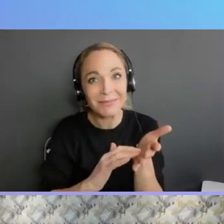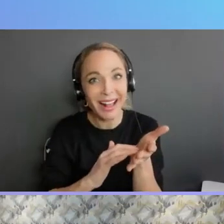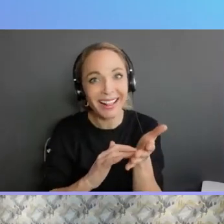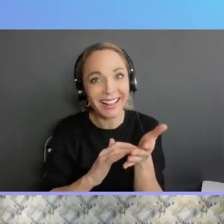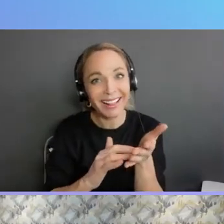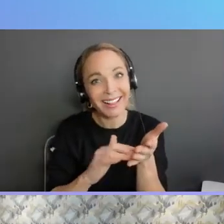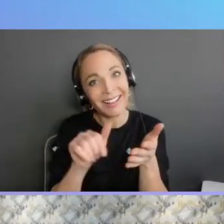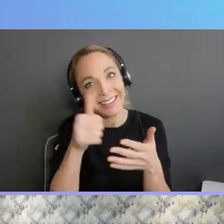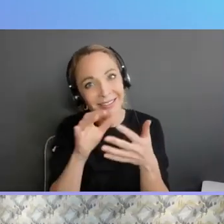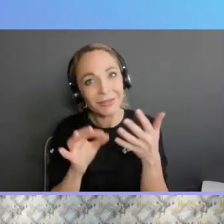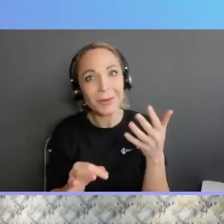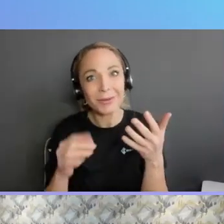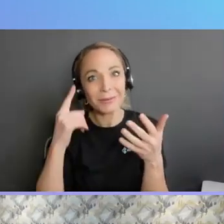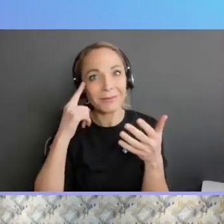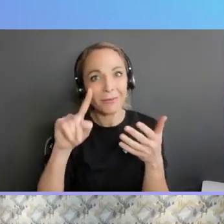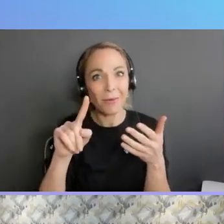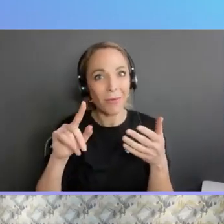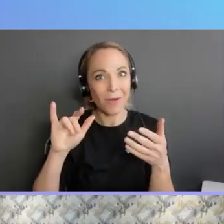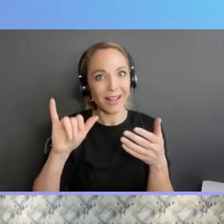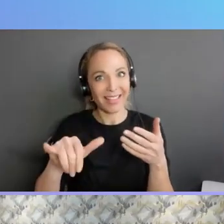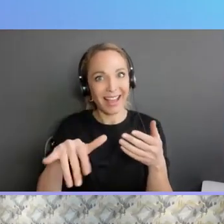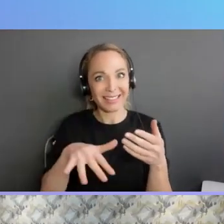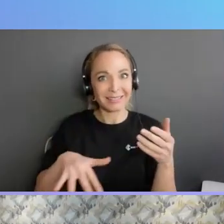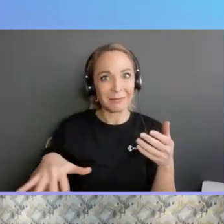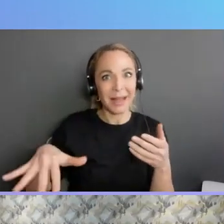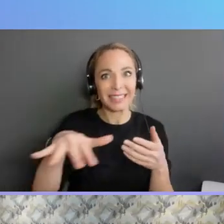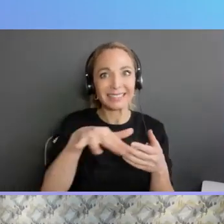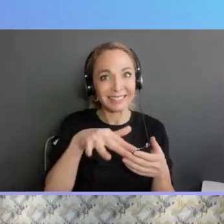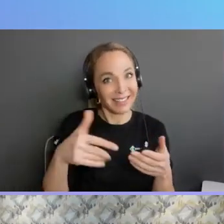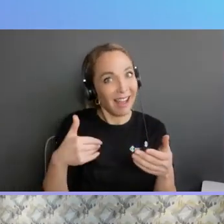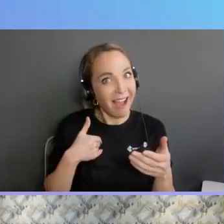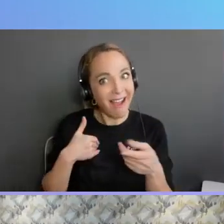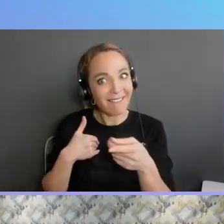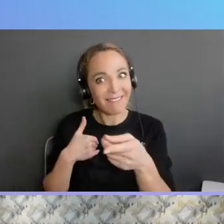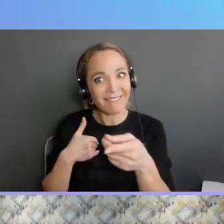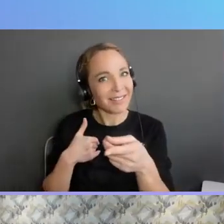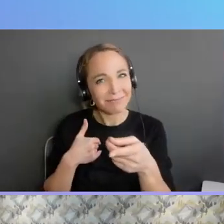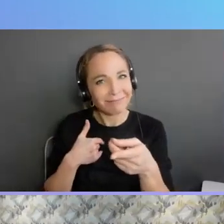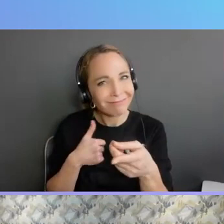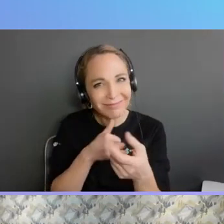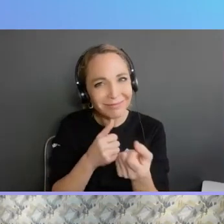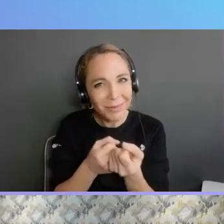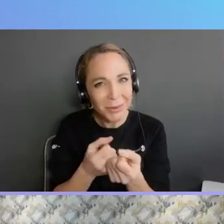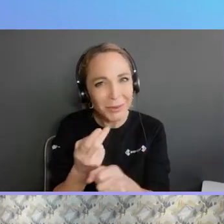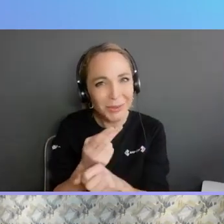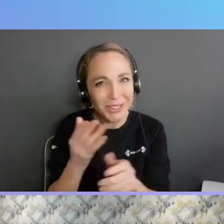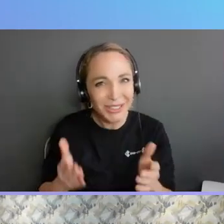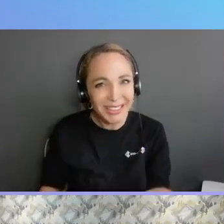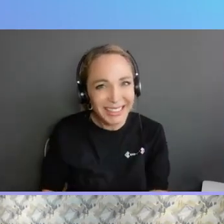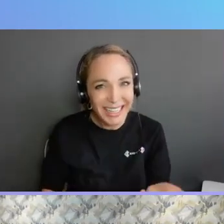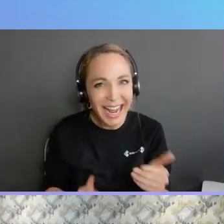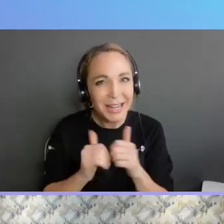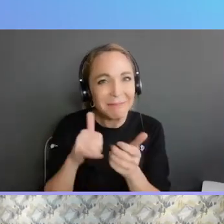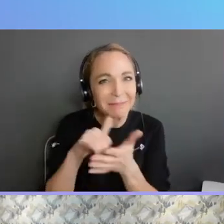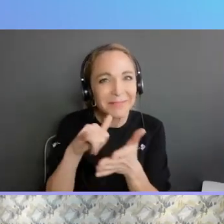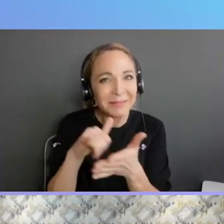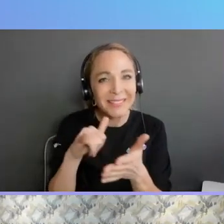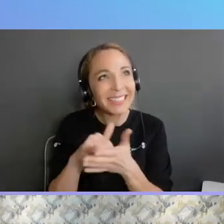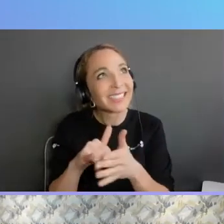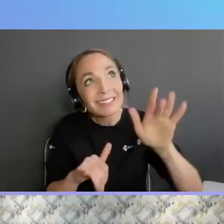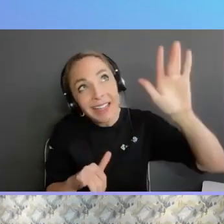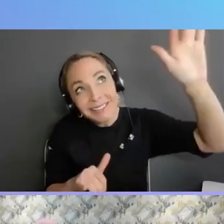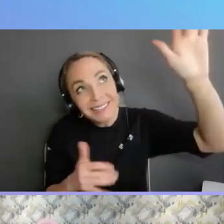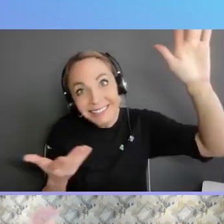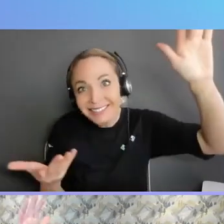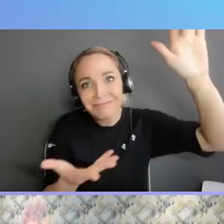for physical space, but it fails to support users because they can't physically touch that.